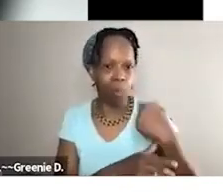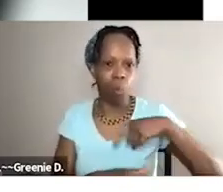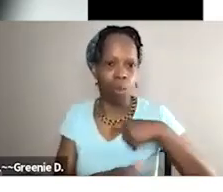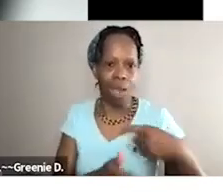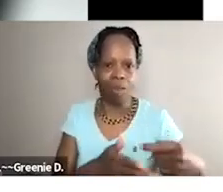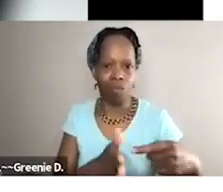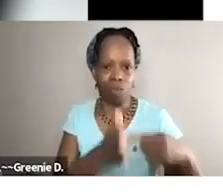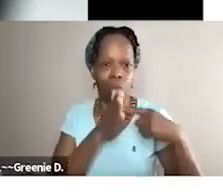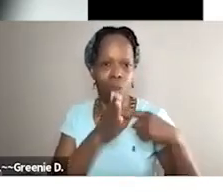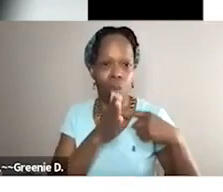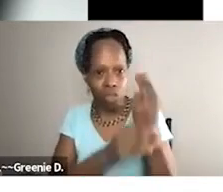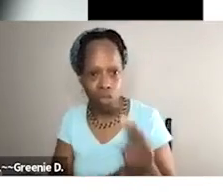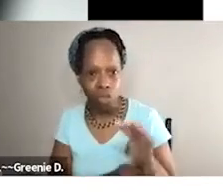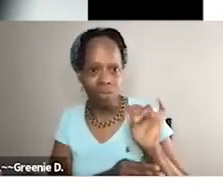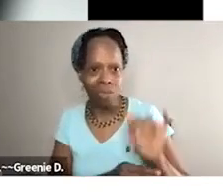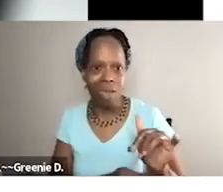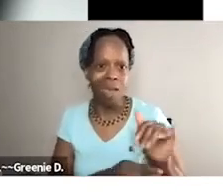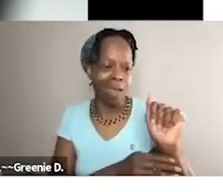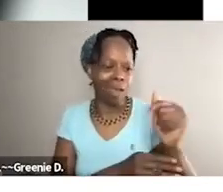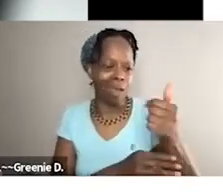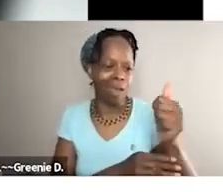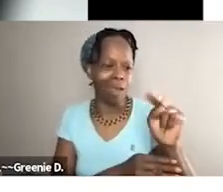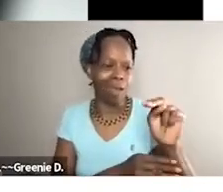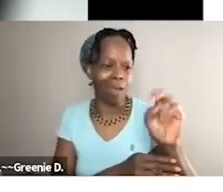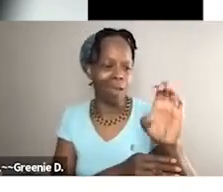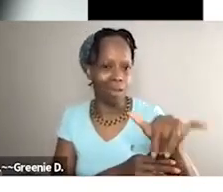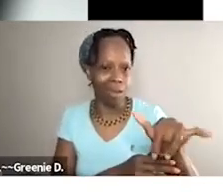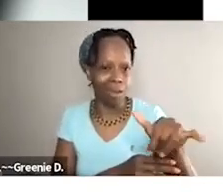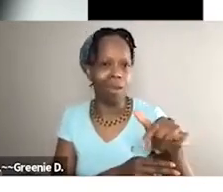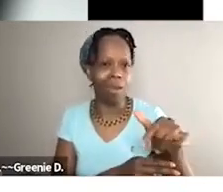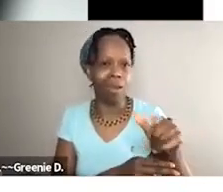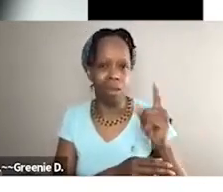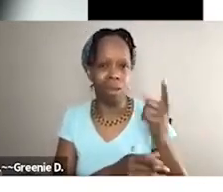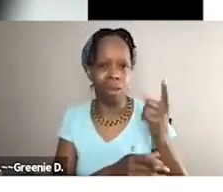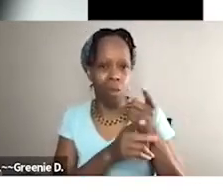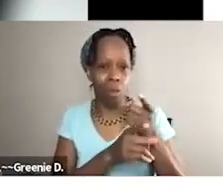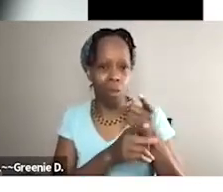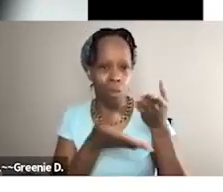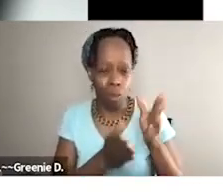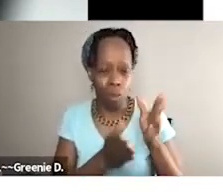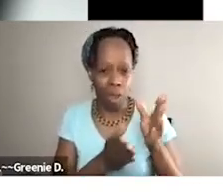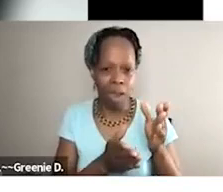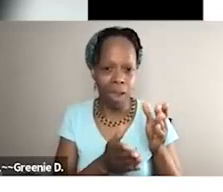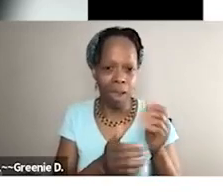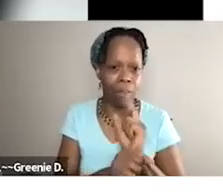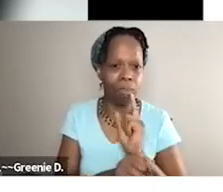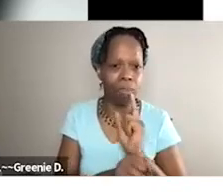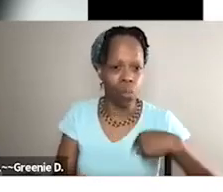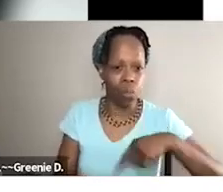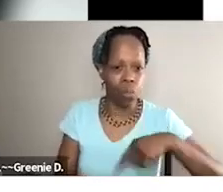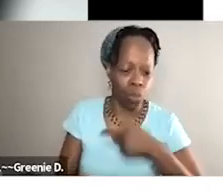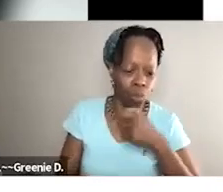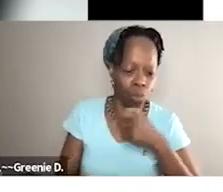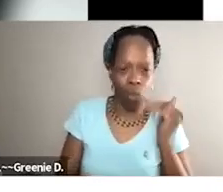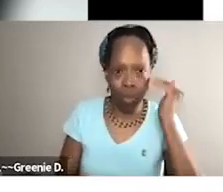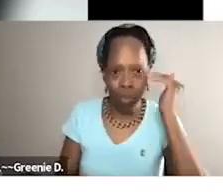thoughtfully, right? And making sure that, you know, we as adults in children's lives are